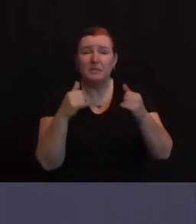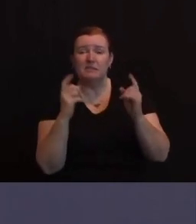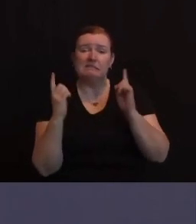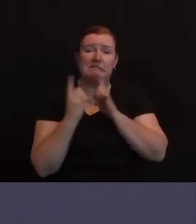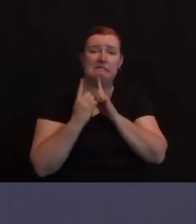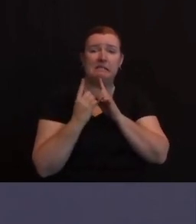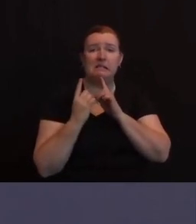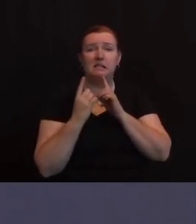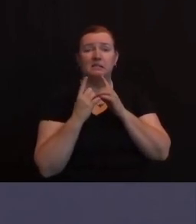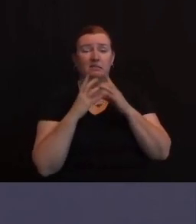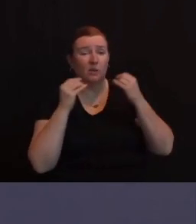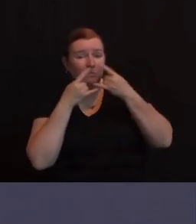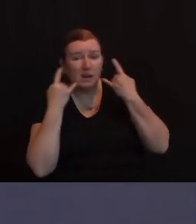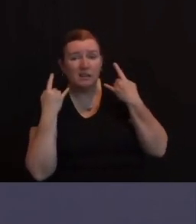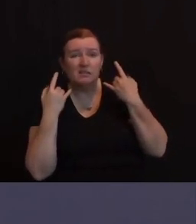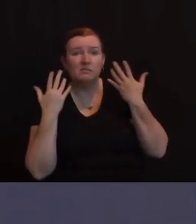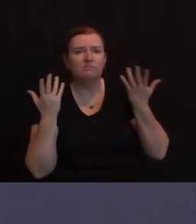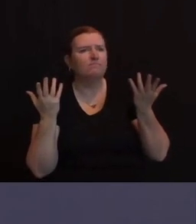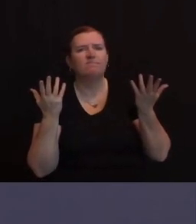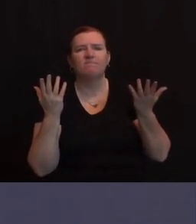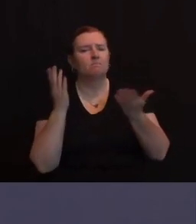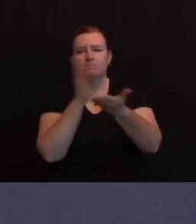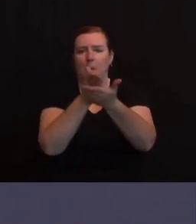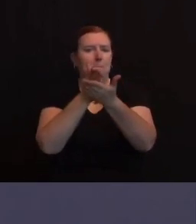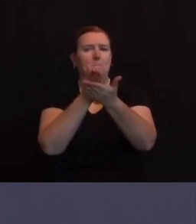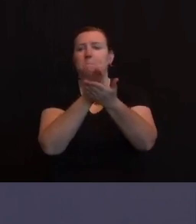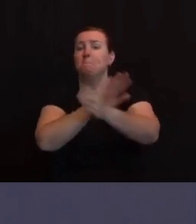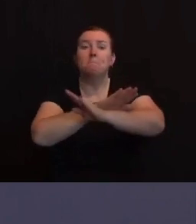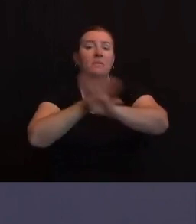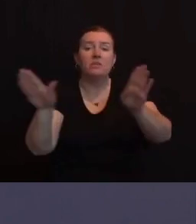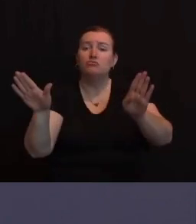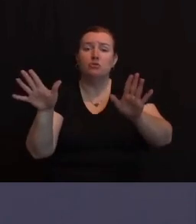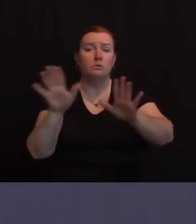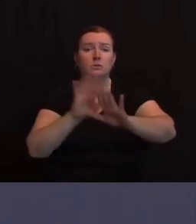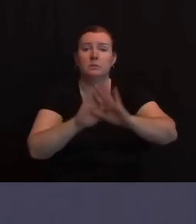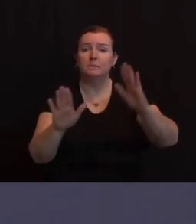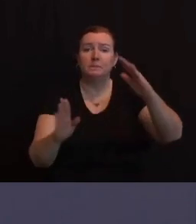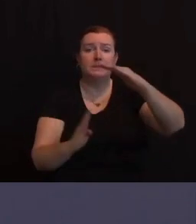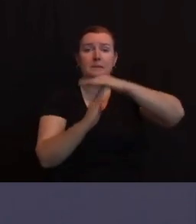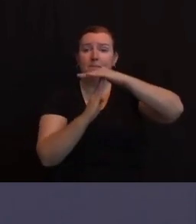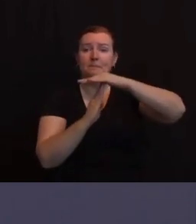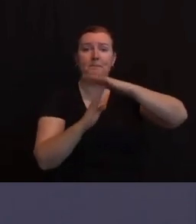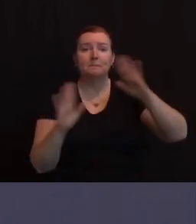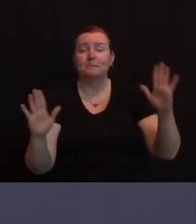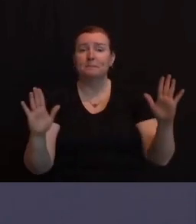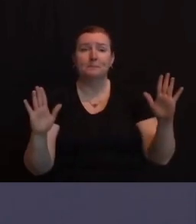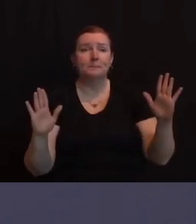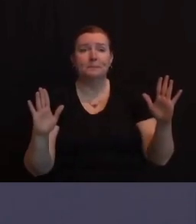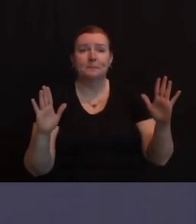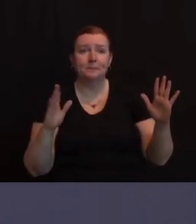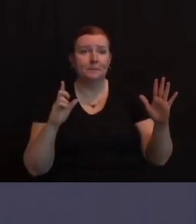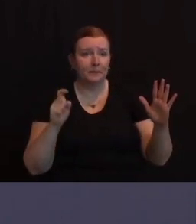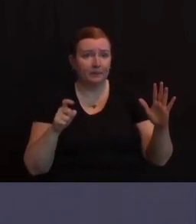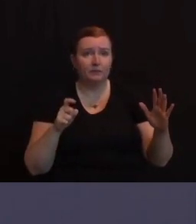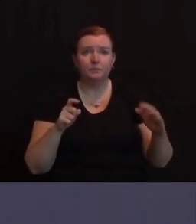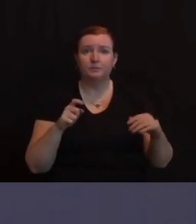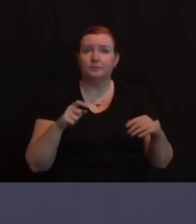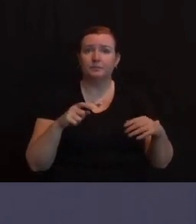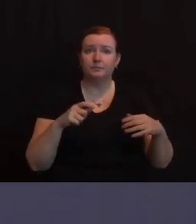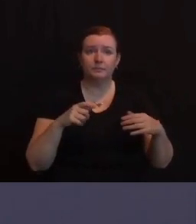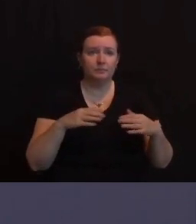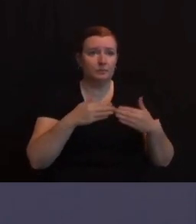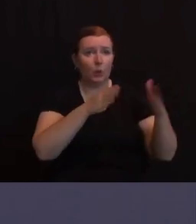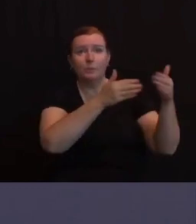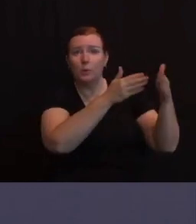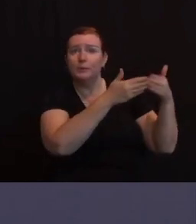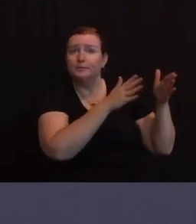face coverings, have got to come to an end. If we want to get to the things that we all want to get to, which are the